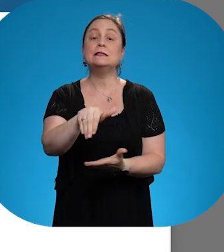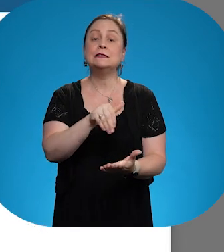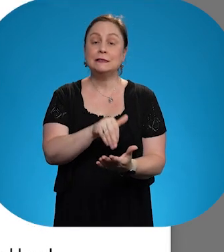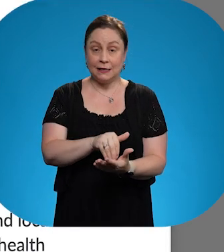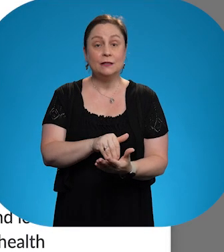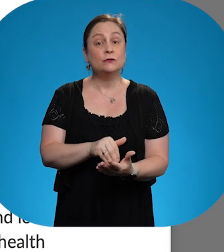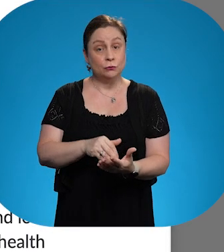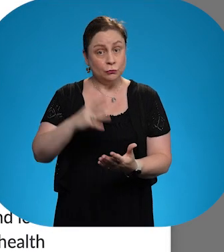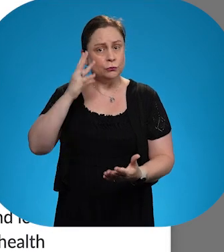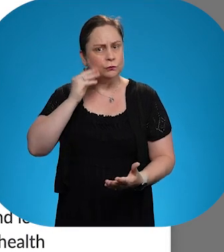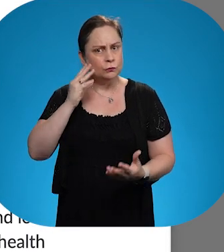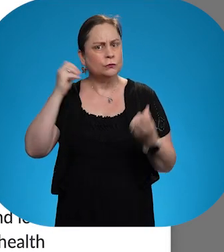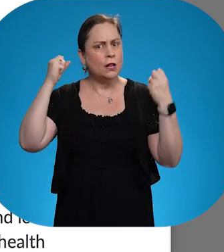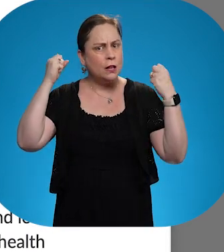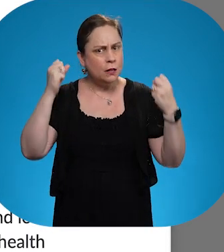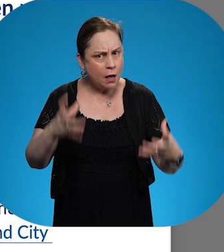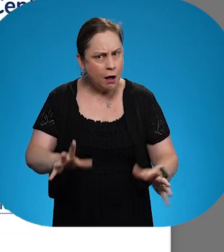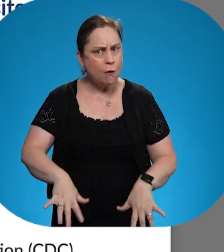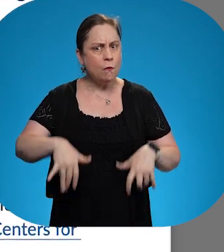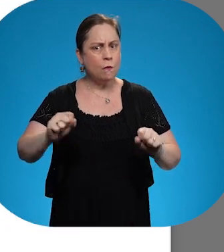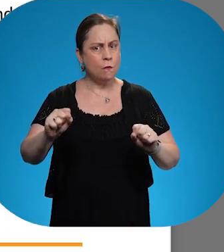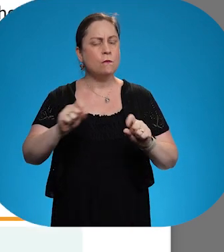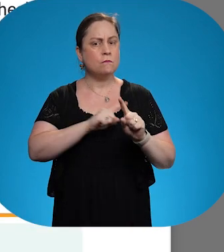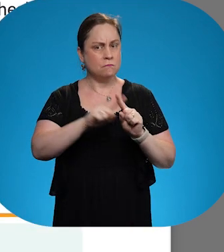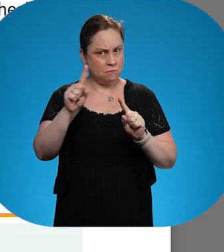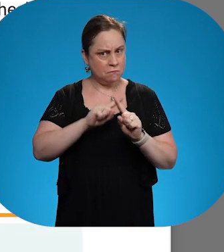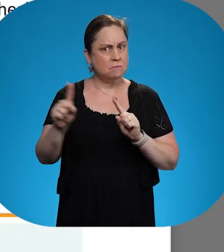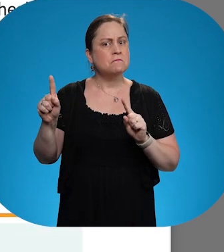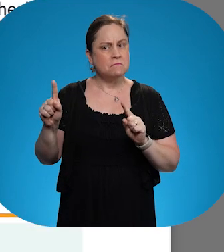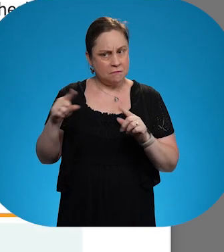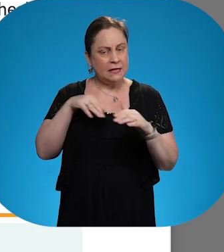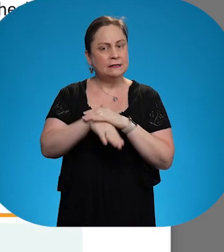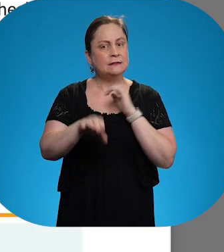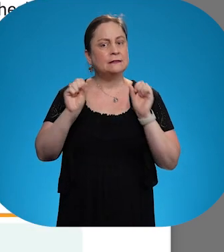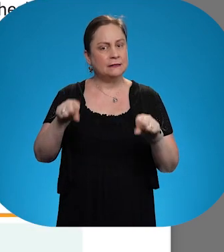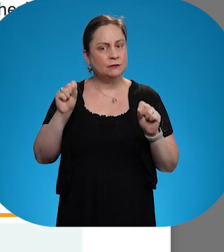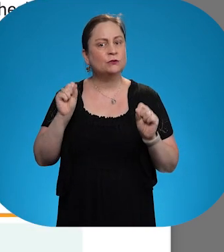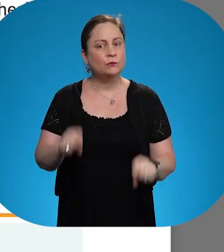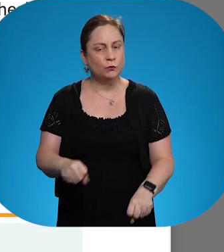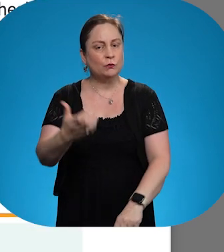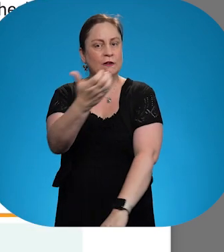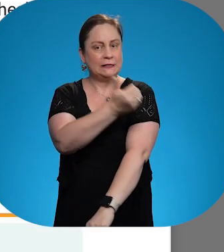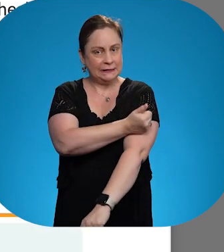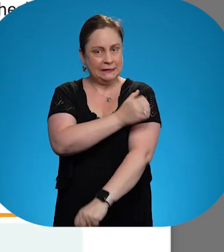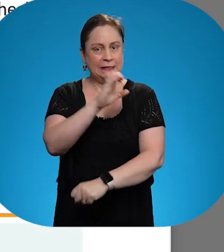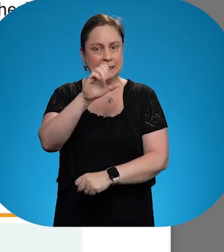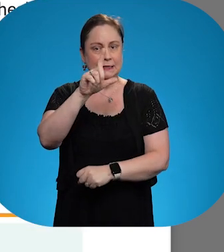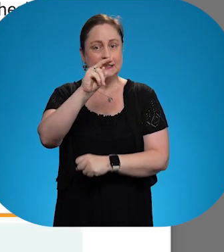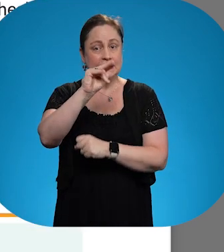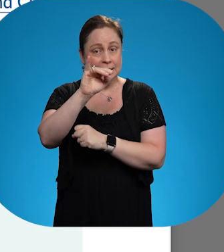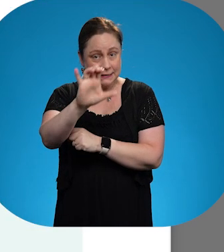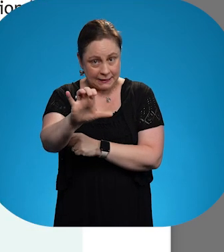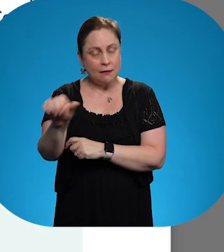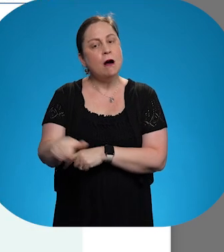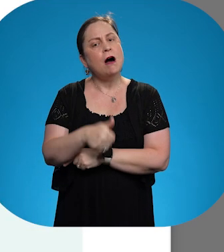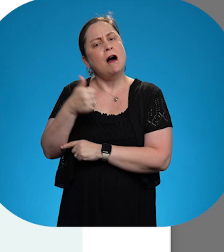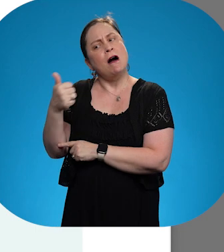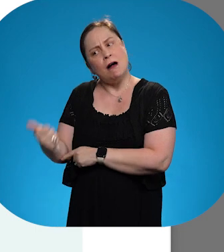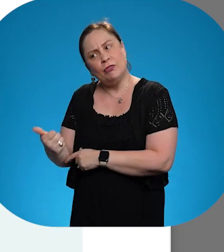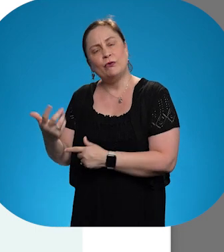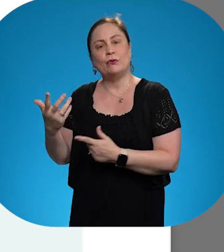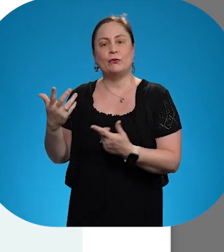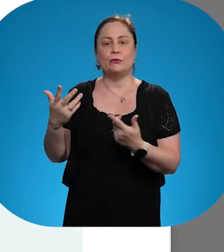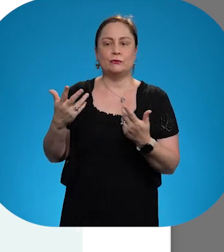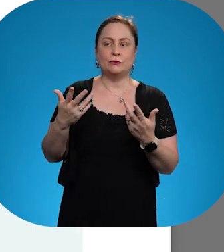many centers are very experienced in this and hosted a number of accessible vaccine clinics during the height of the